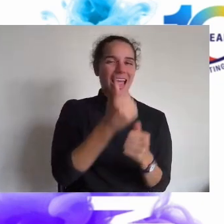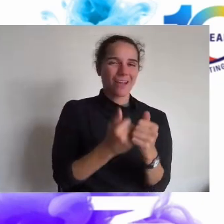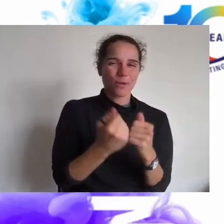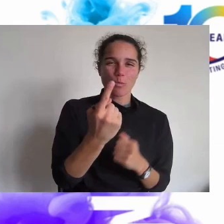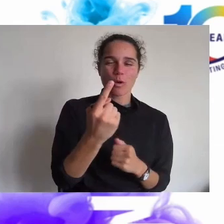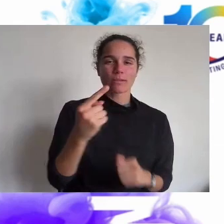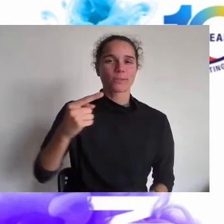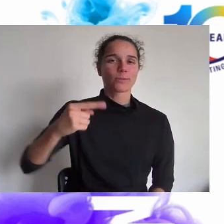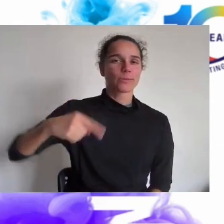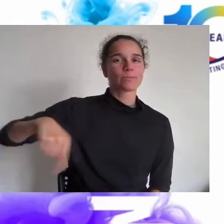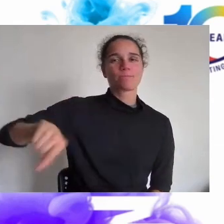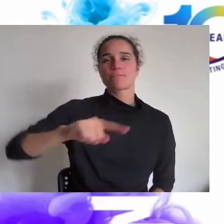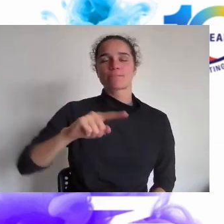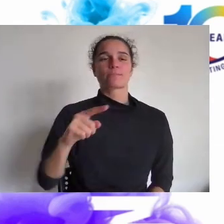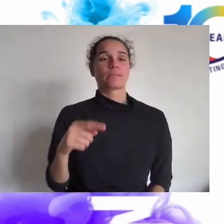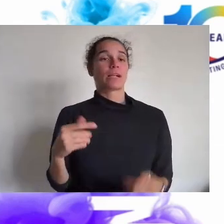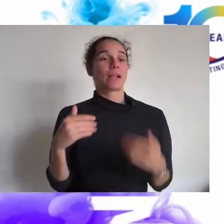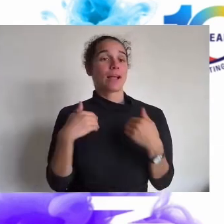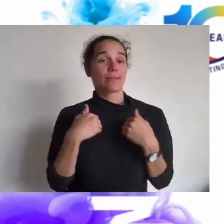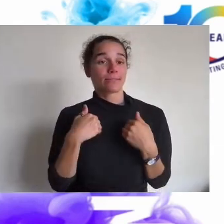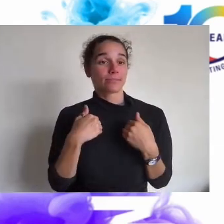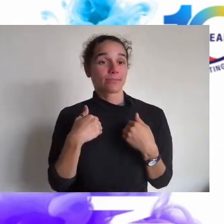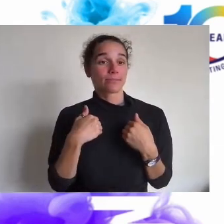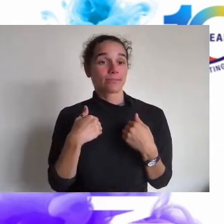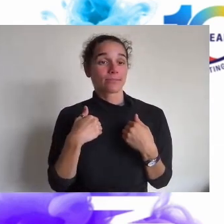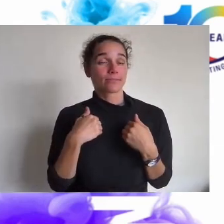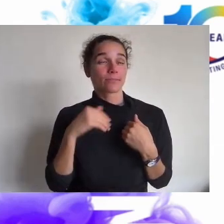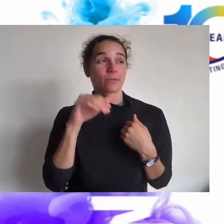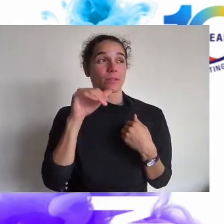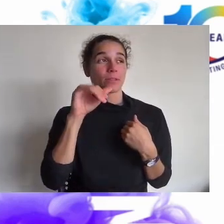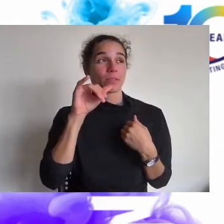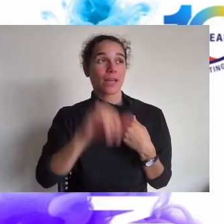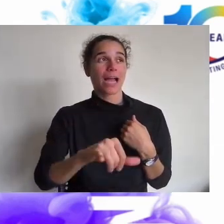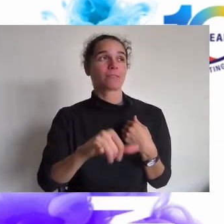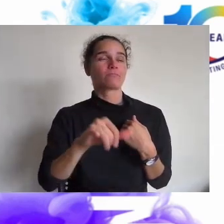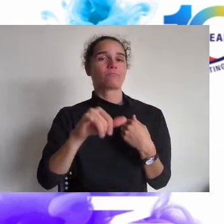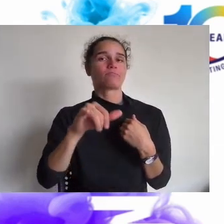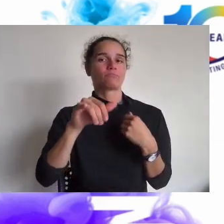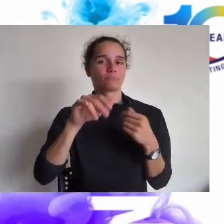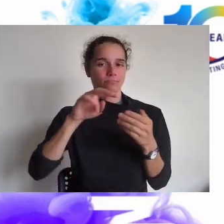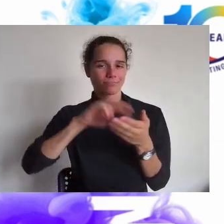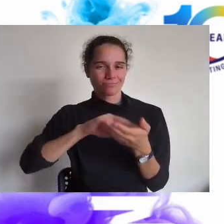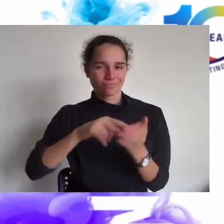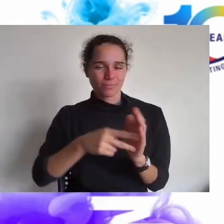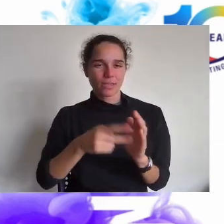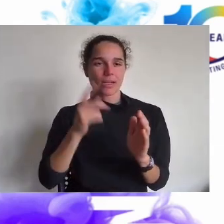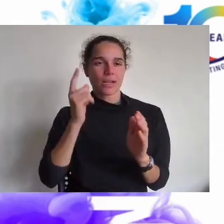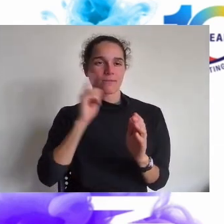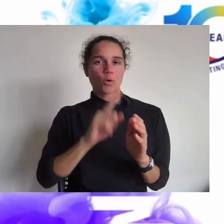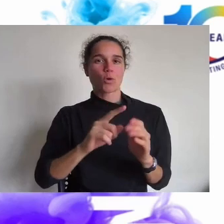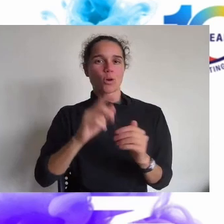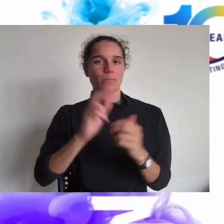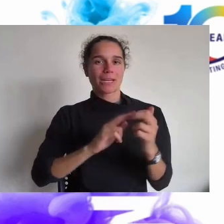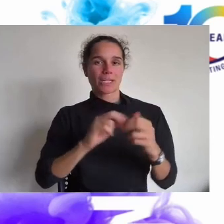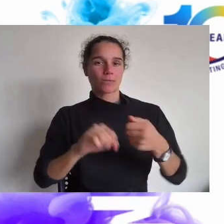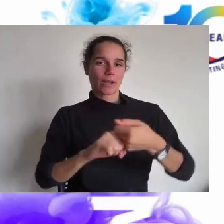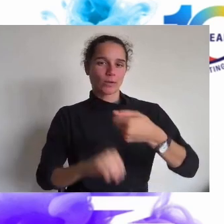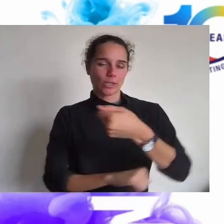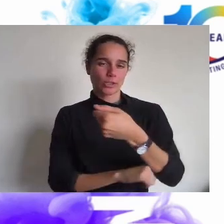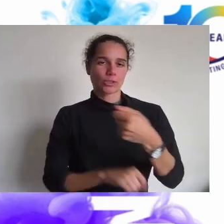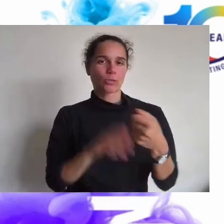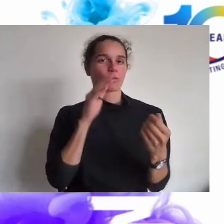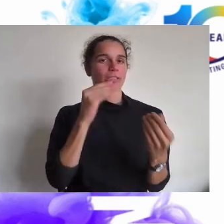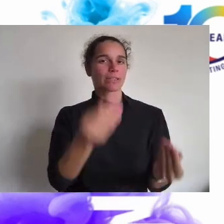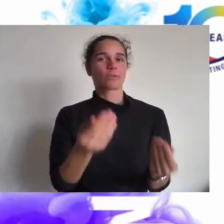to have that intention to build upon this foundation that you're going to have today.